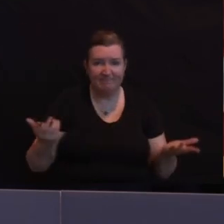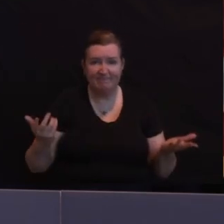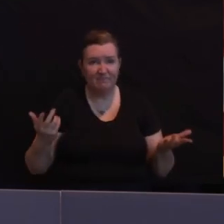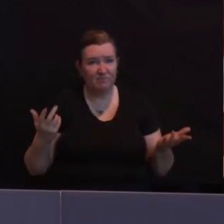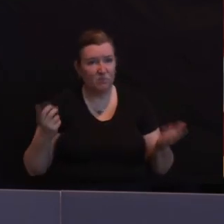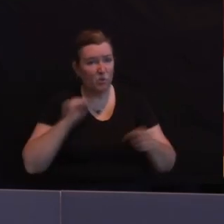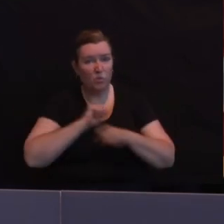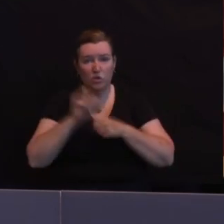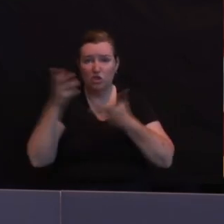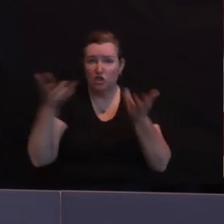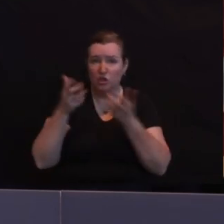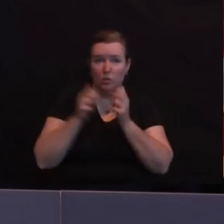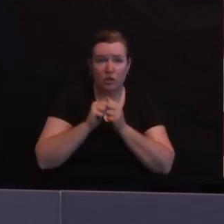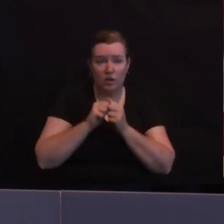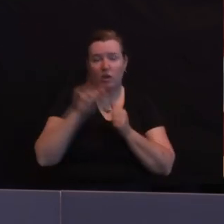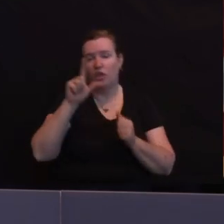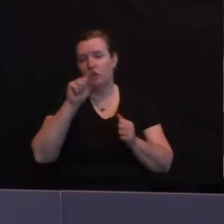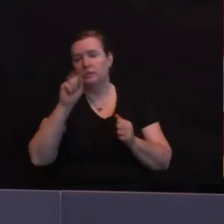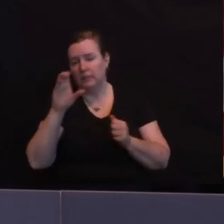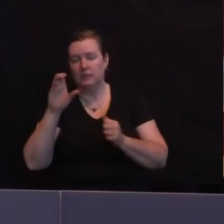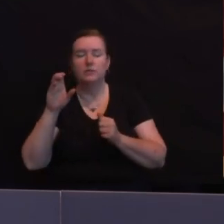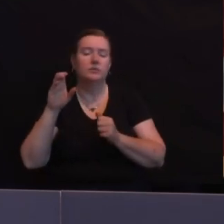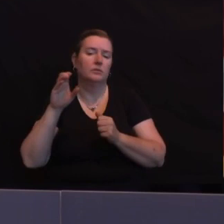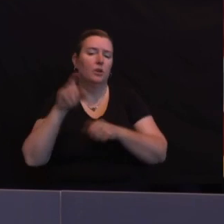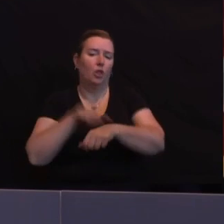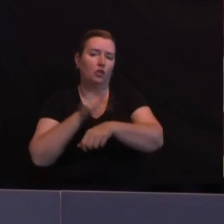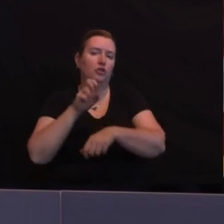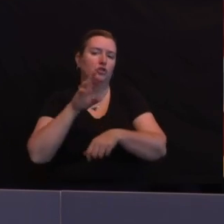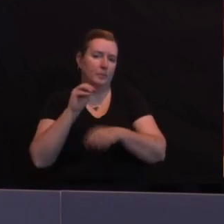care facilities on infection control and stockpiling.